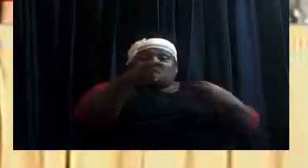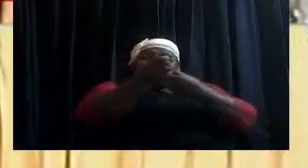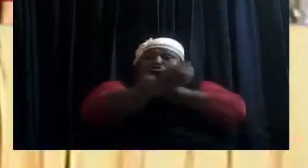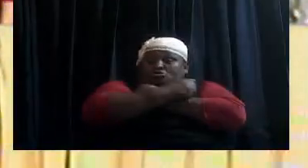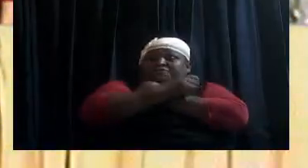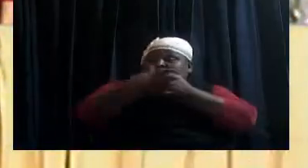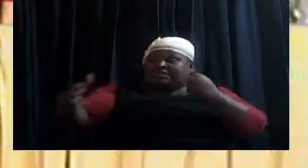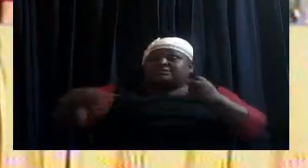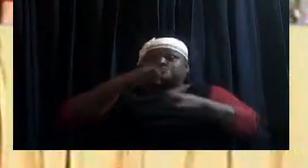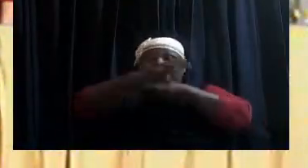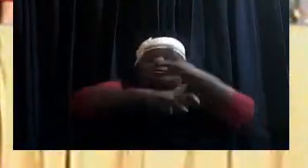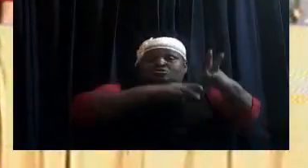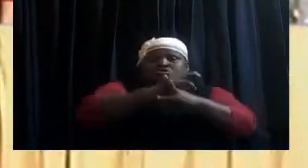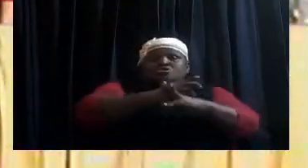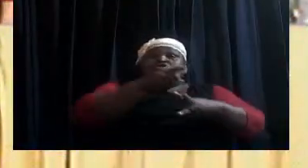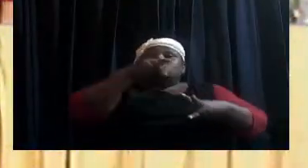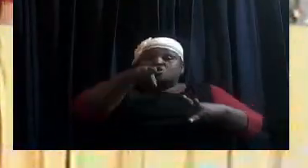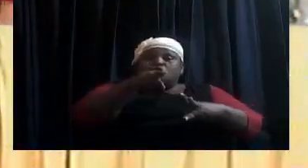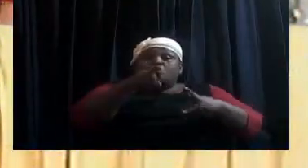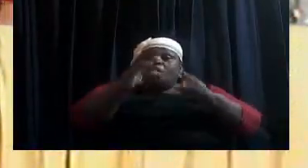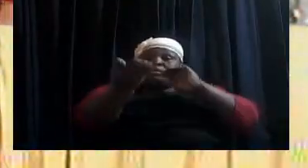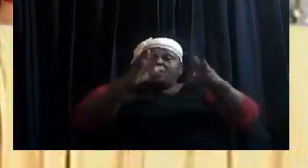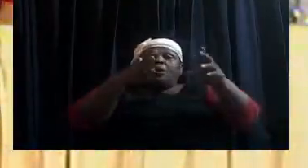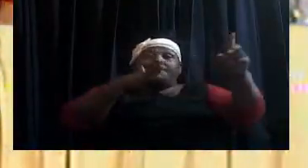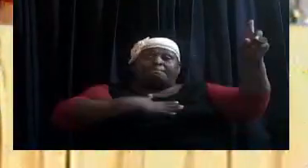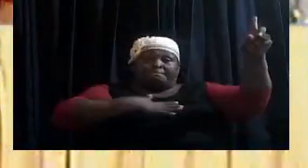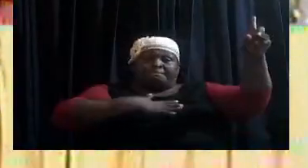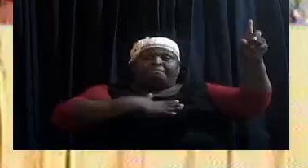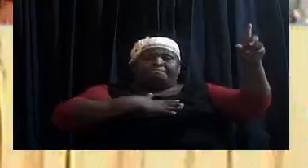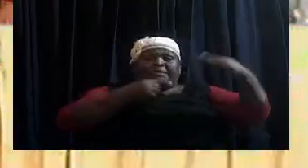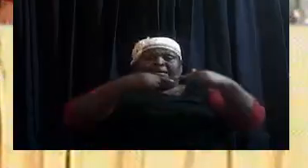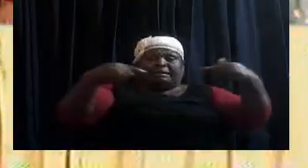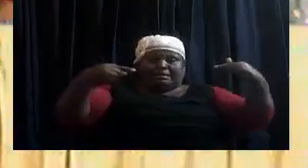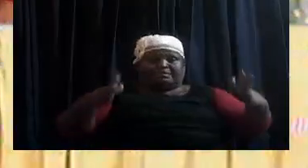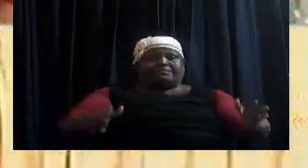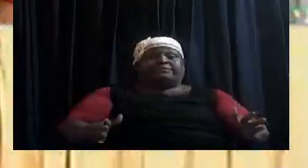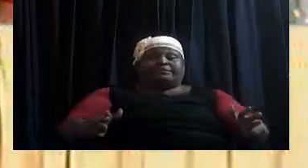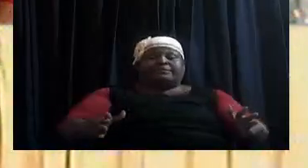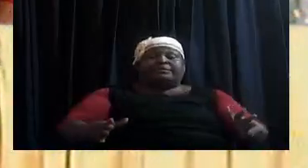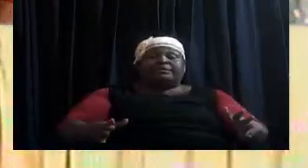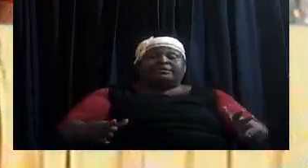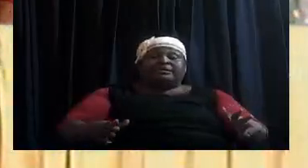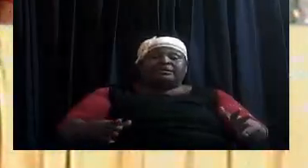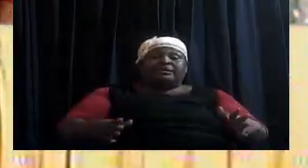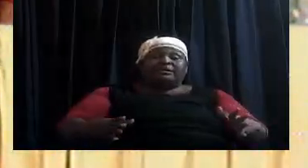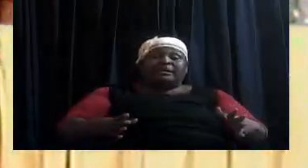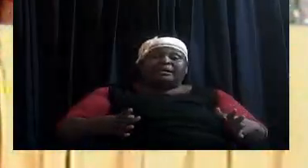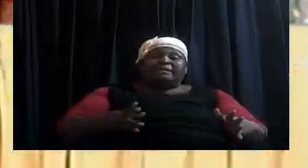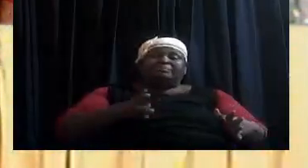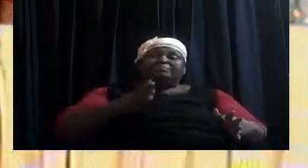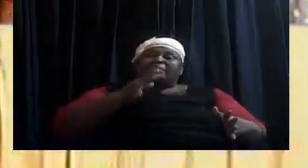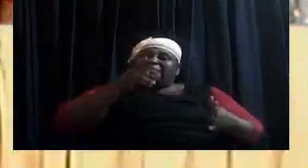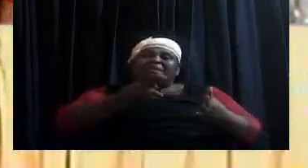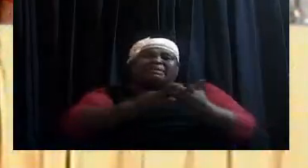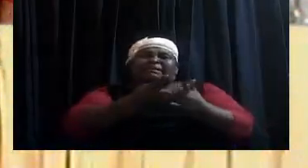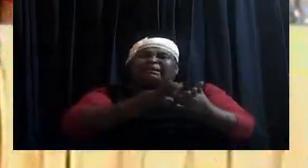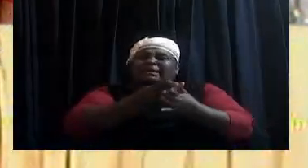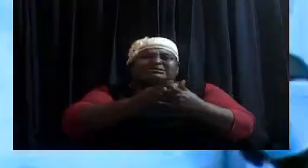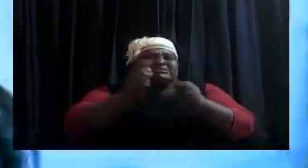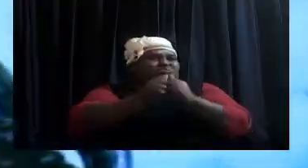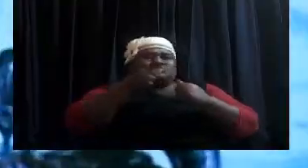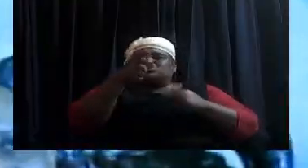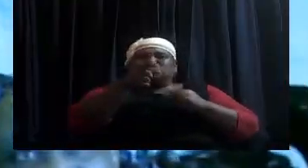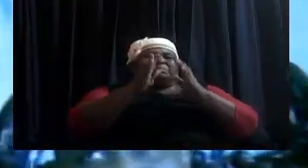have become my enemy. Hallelujah. Remember, I was praying. Let me be honest with you. I was praying to